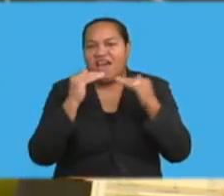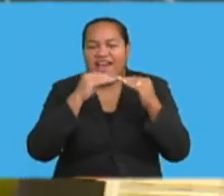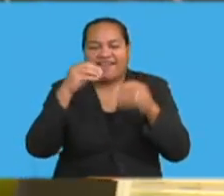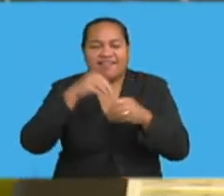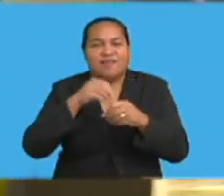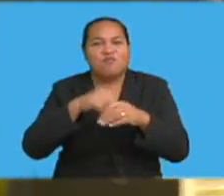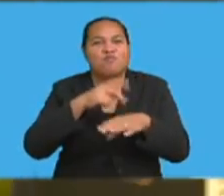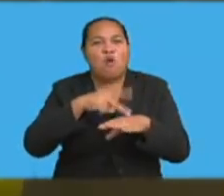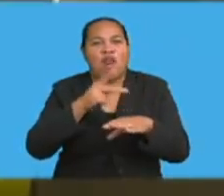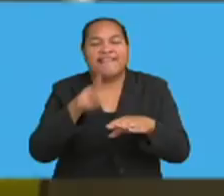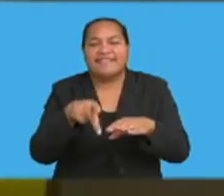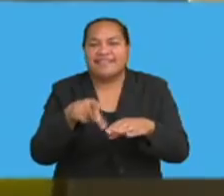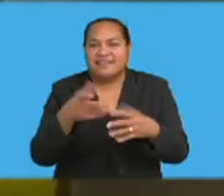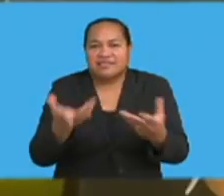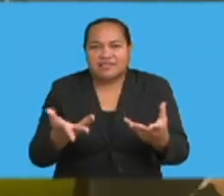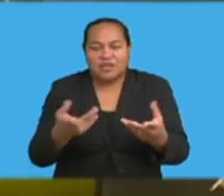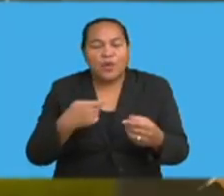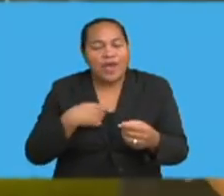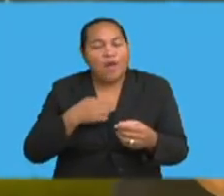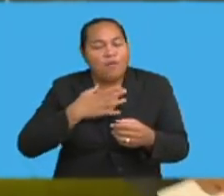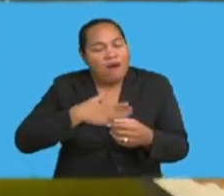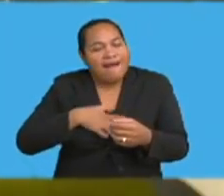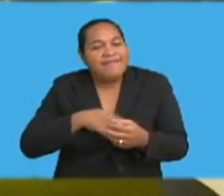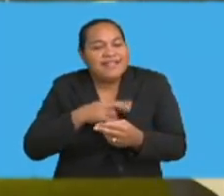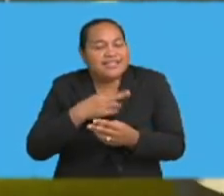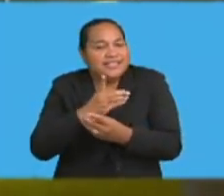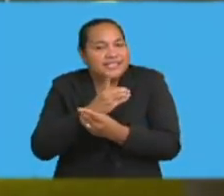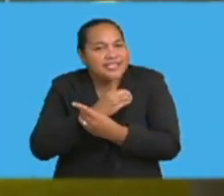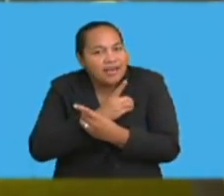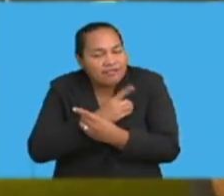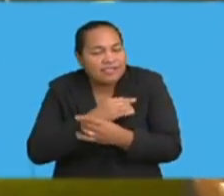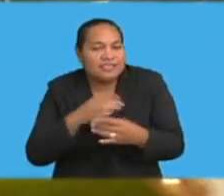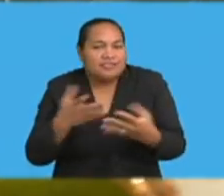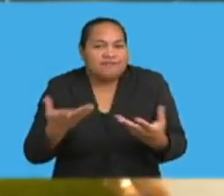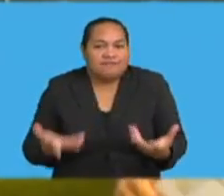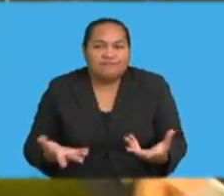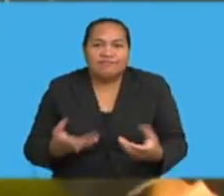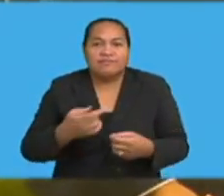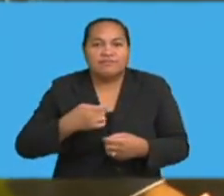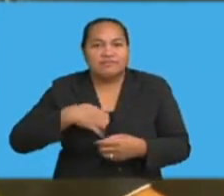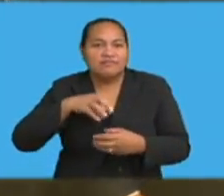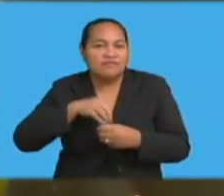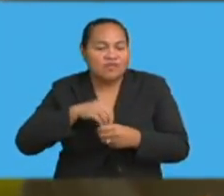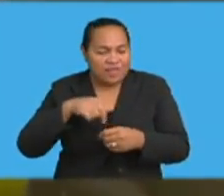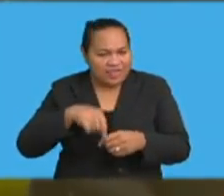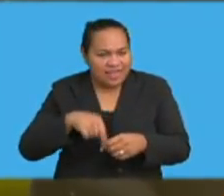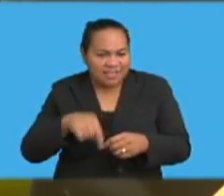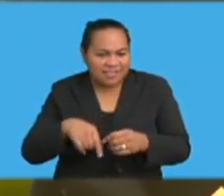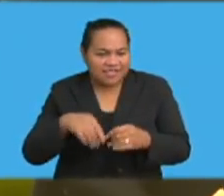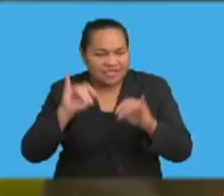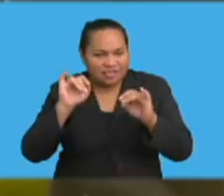We have standards, we have integrity, Madam Speaker, and this is the update on respect of this